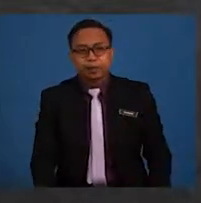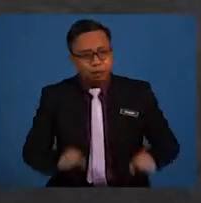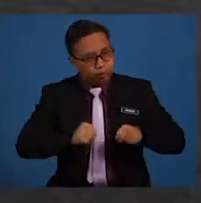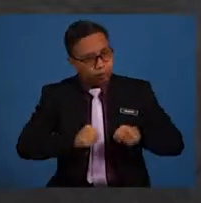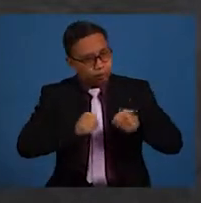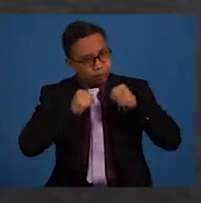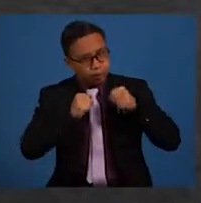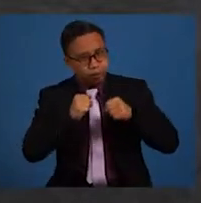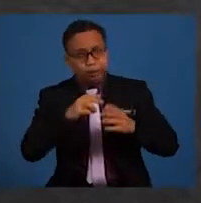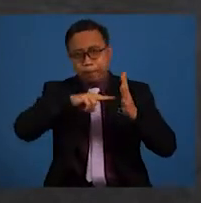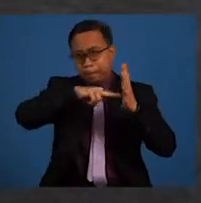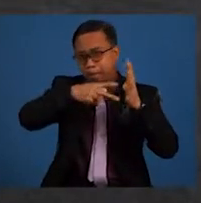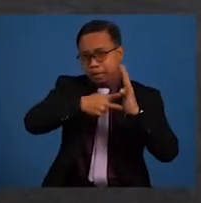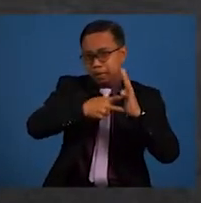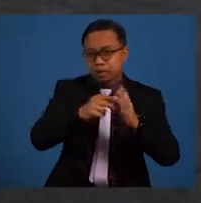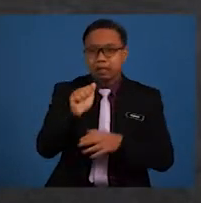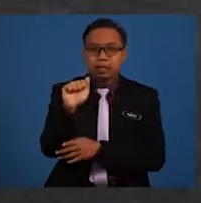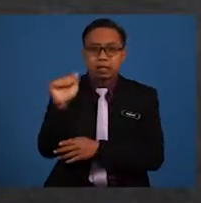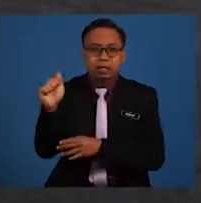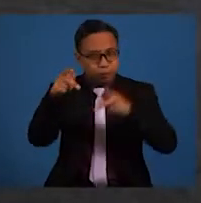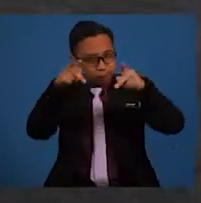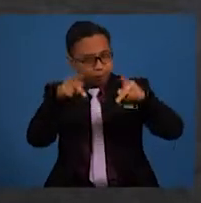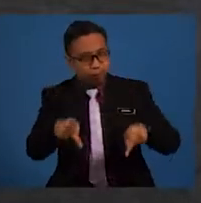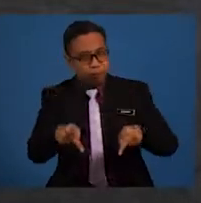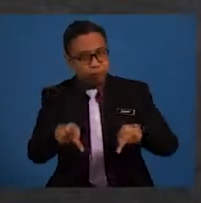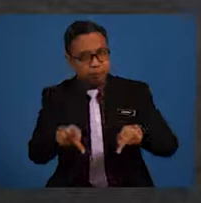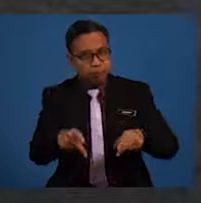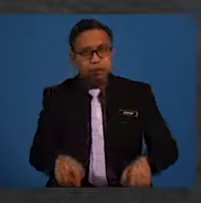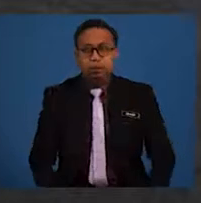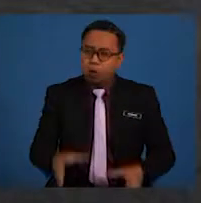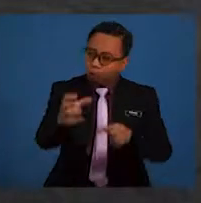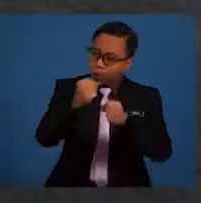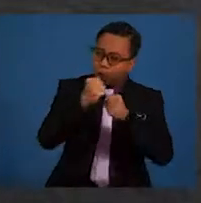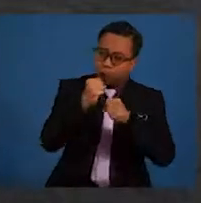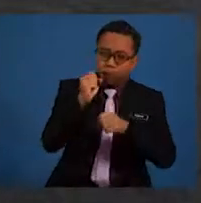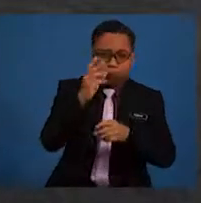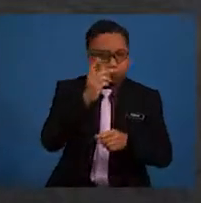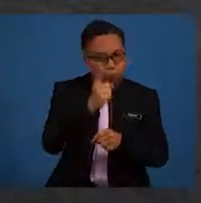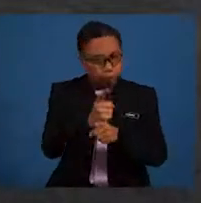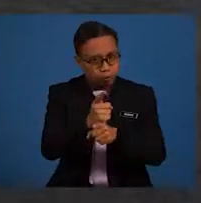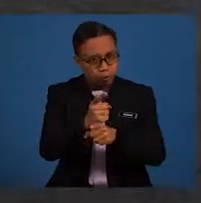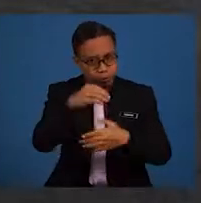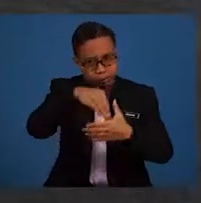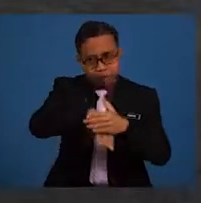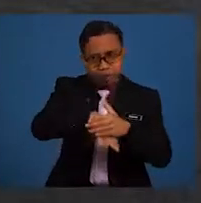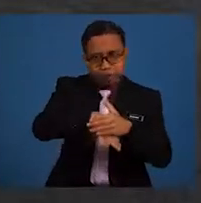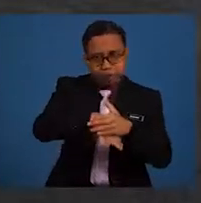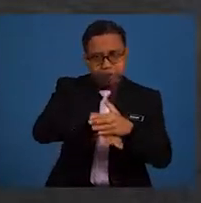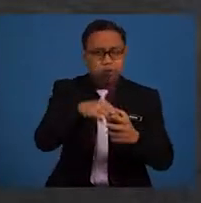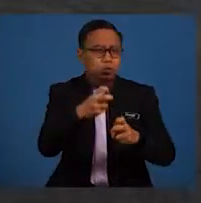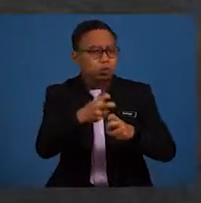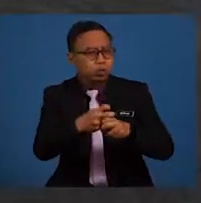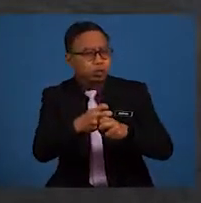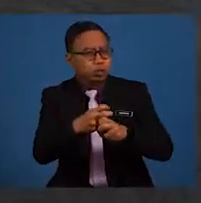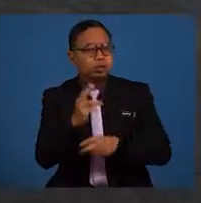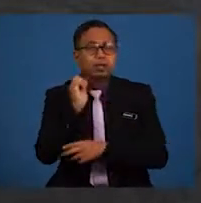Survivor means a person who copes well with difficulties in his or